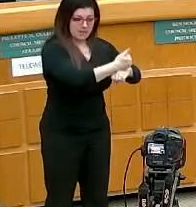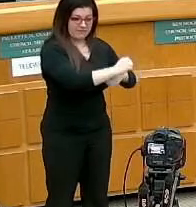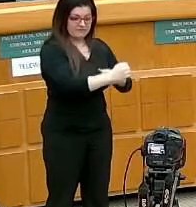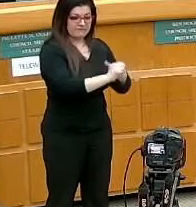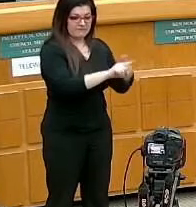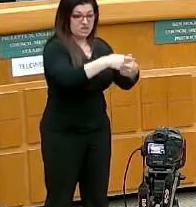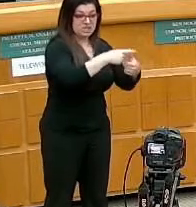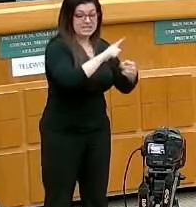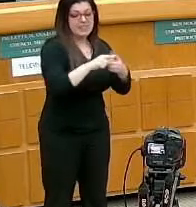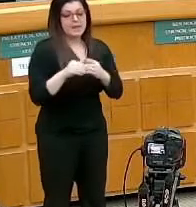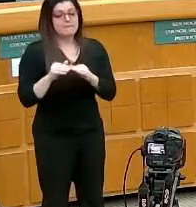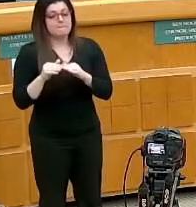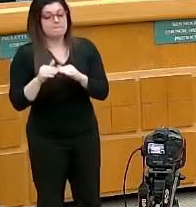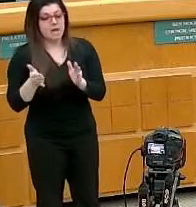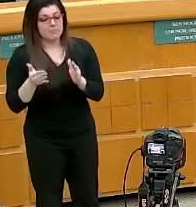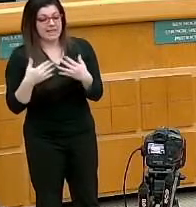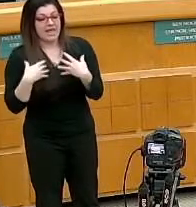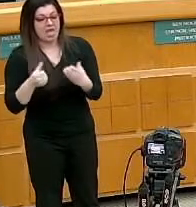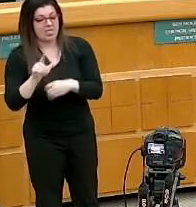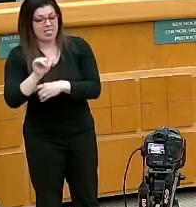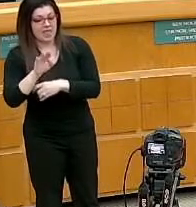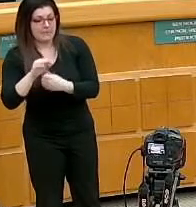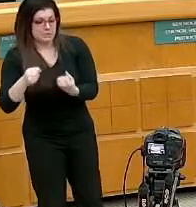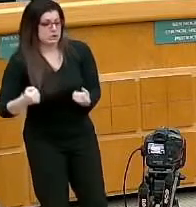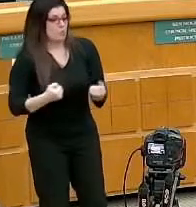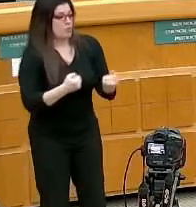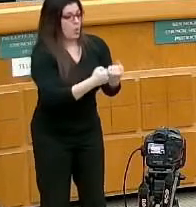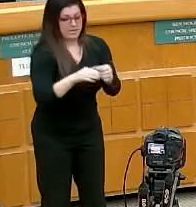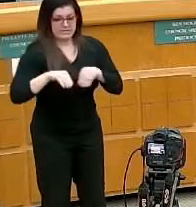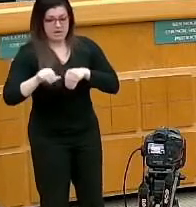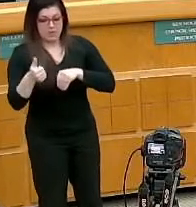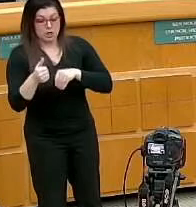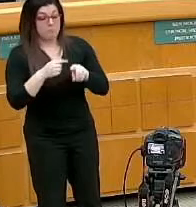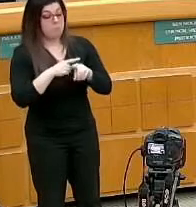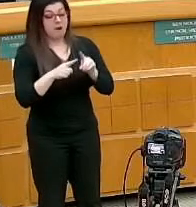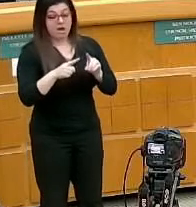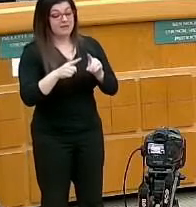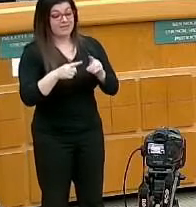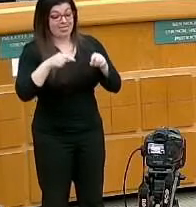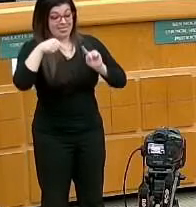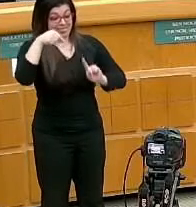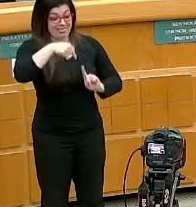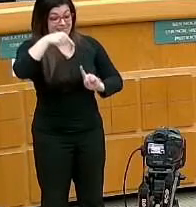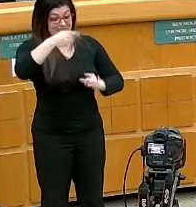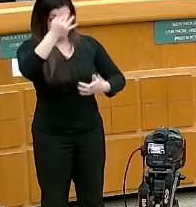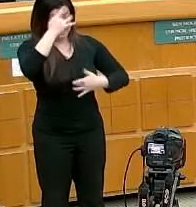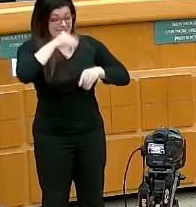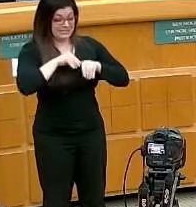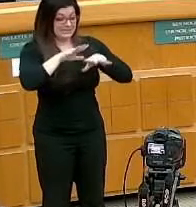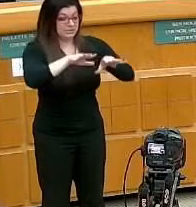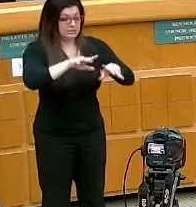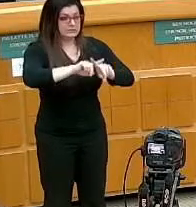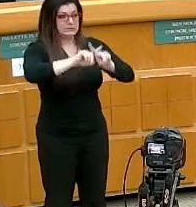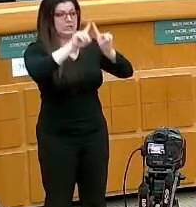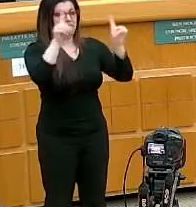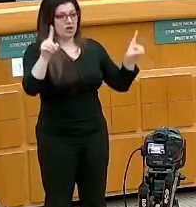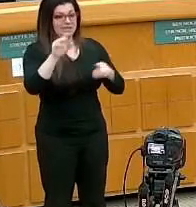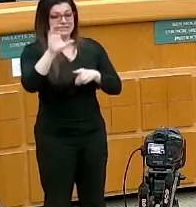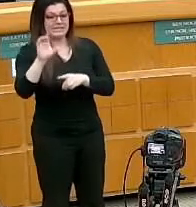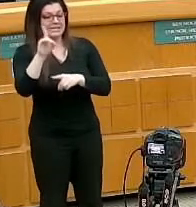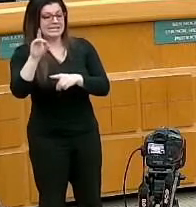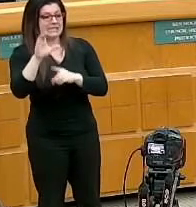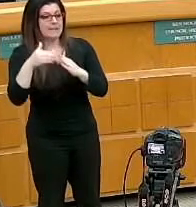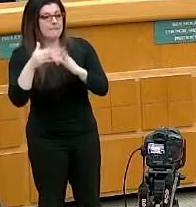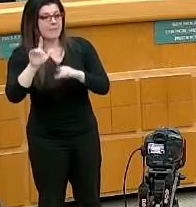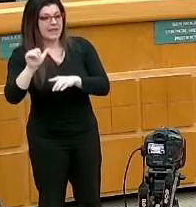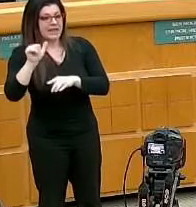labs. This time with this pandemic, it was different. It was CDC started all the testing, if you recall, initially, and then from CDC, they went